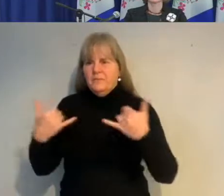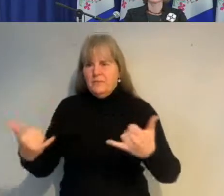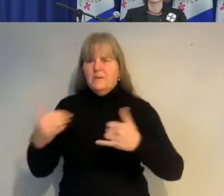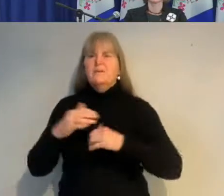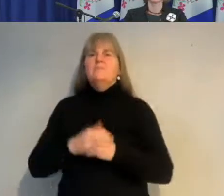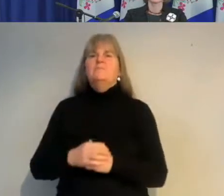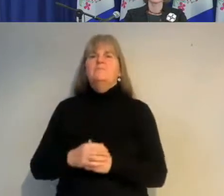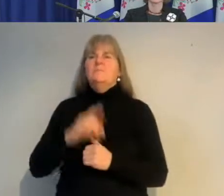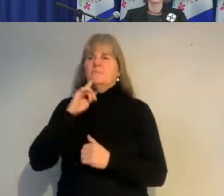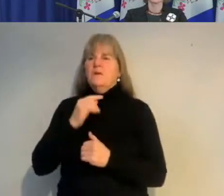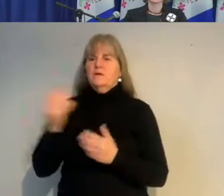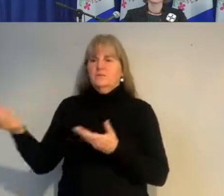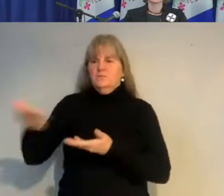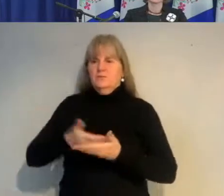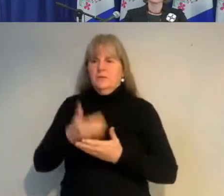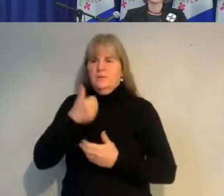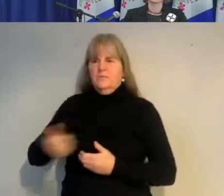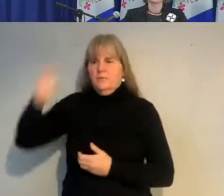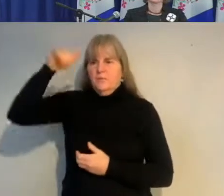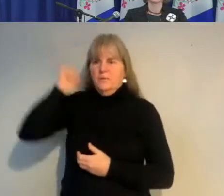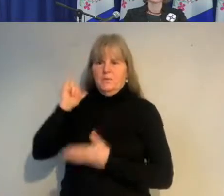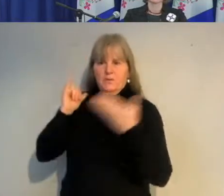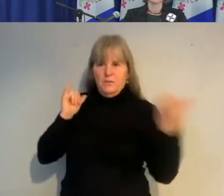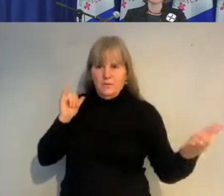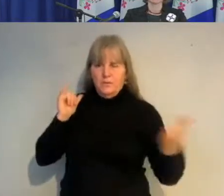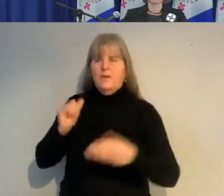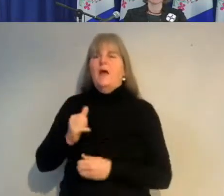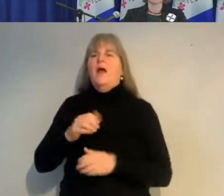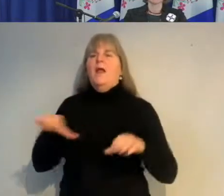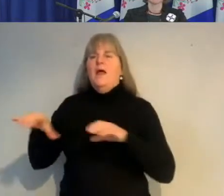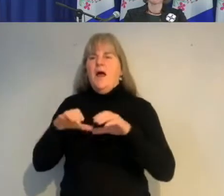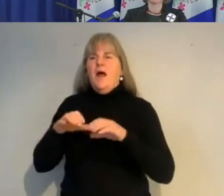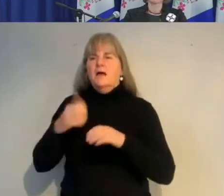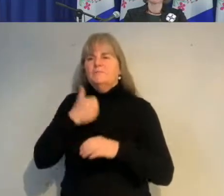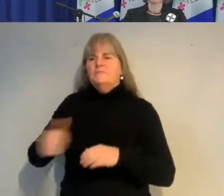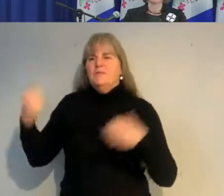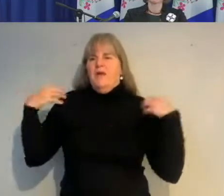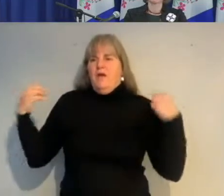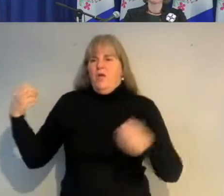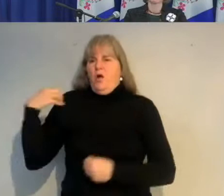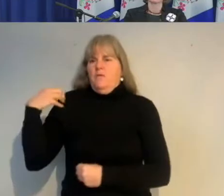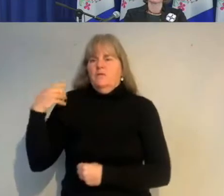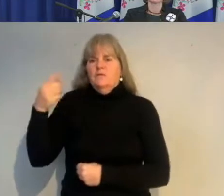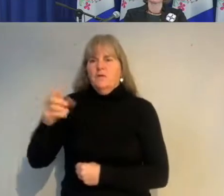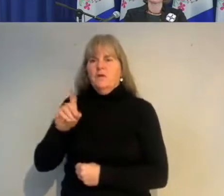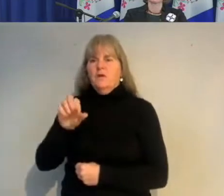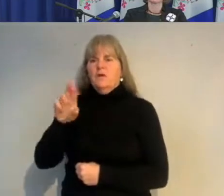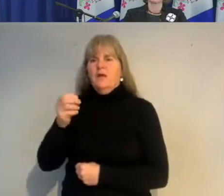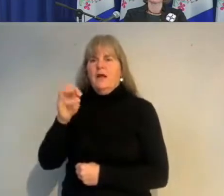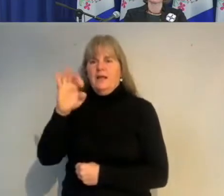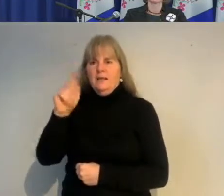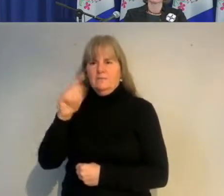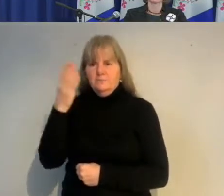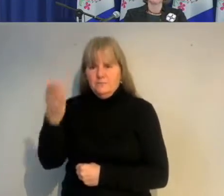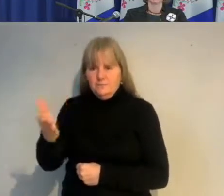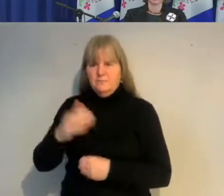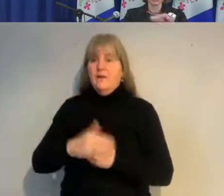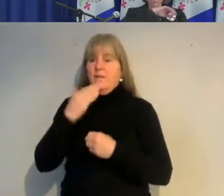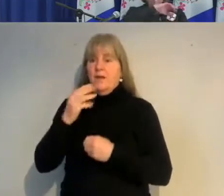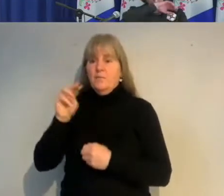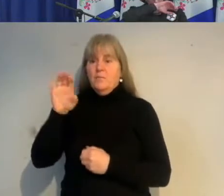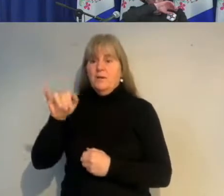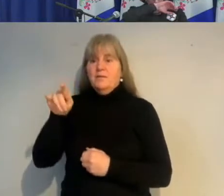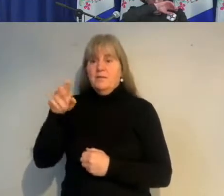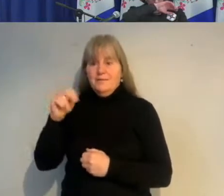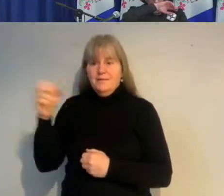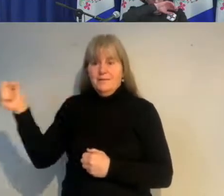joined today by Premier Sandy Silver and the Acting Chief Medical Officer of Health, Dr. Catherine Elliott. Thank you to Mary Thiessen for joining us on